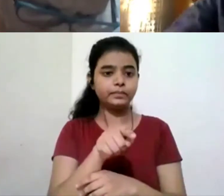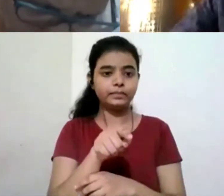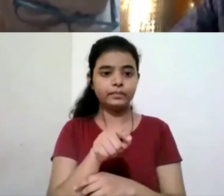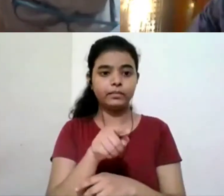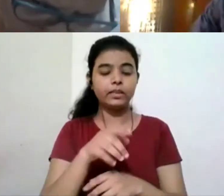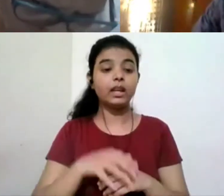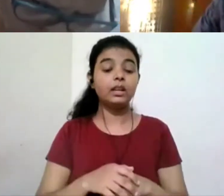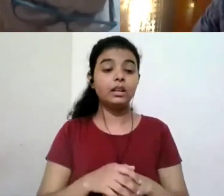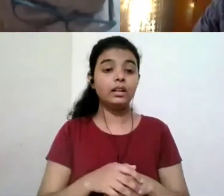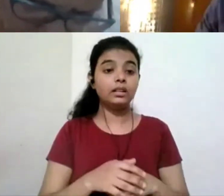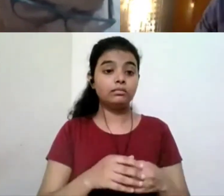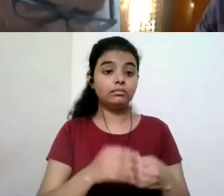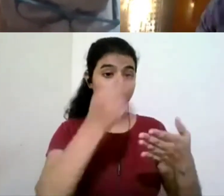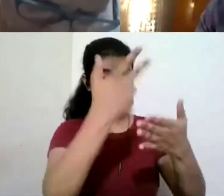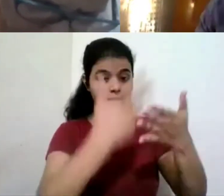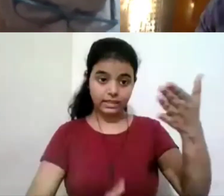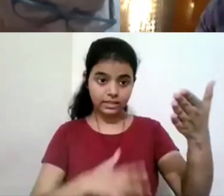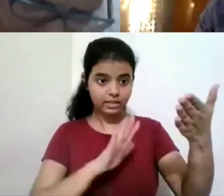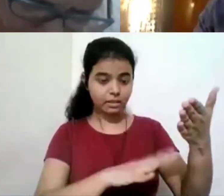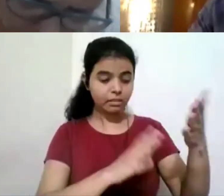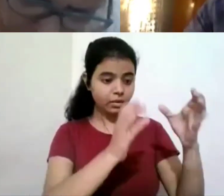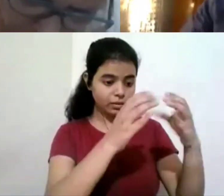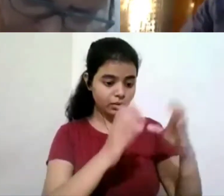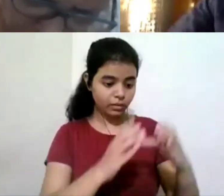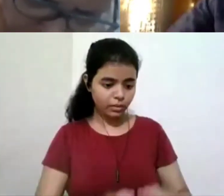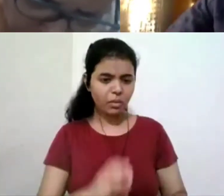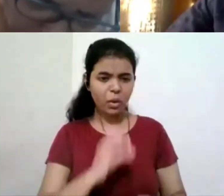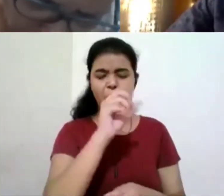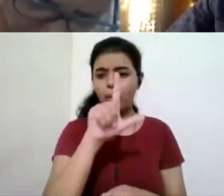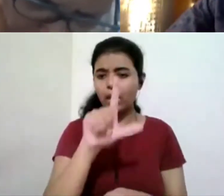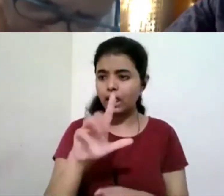many layers, like OL,